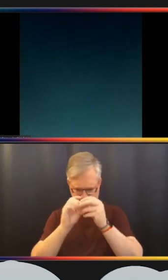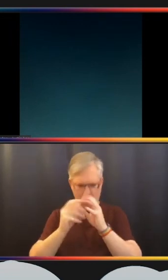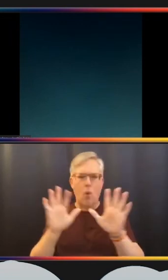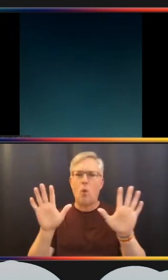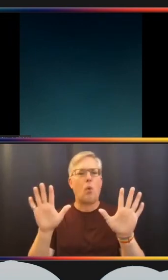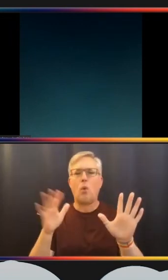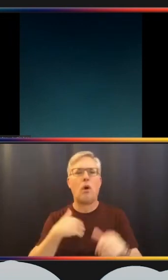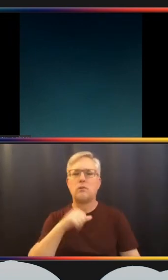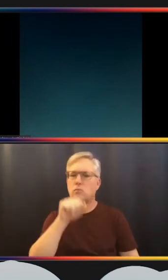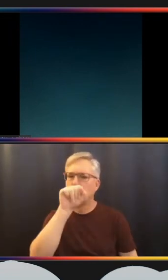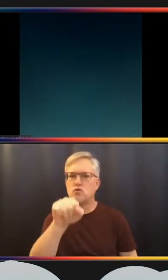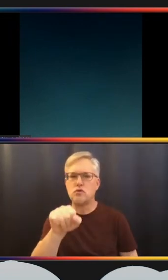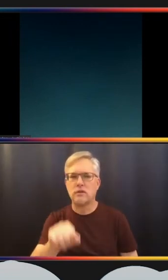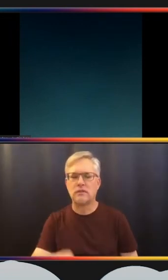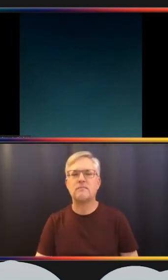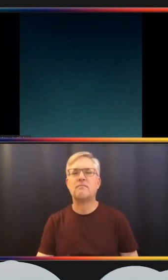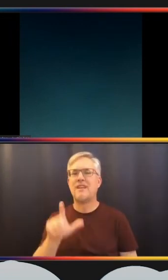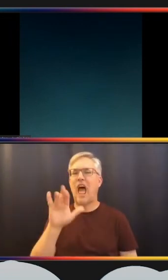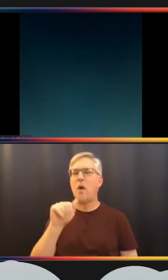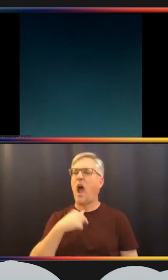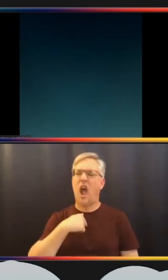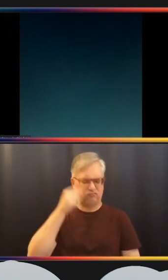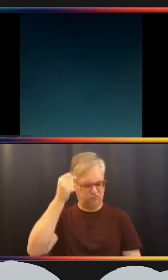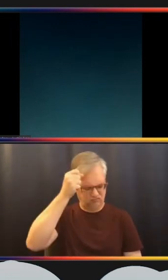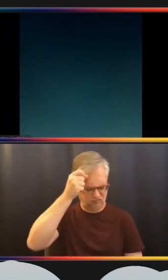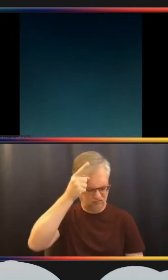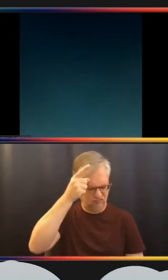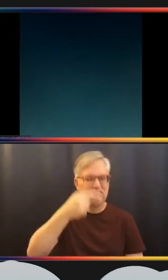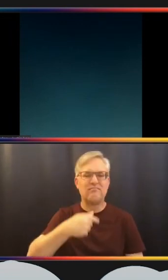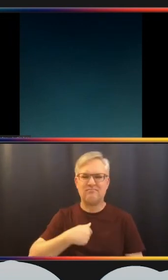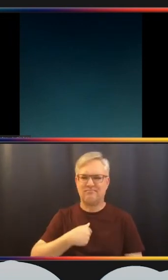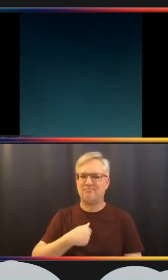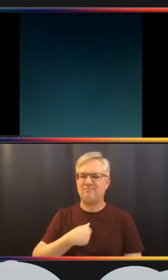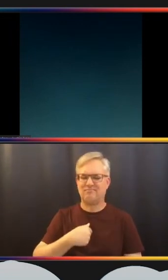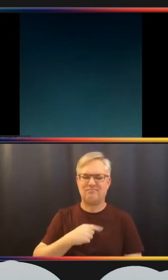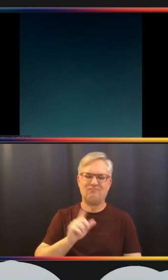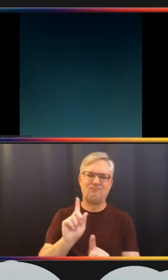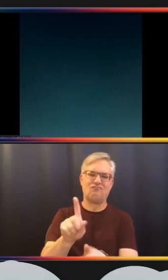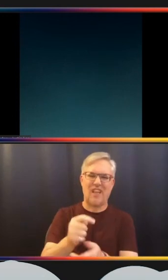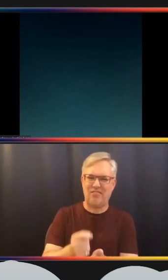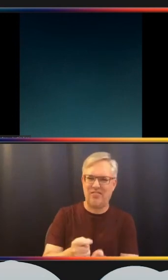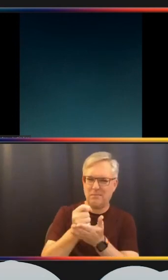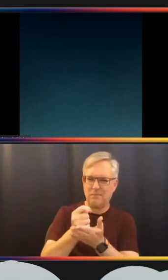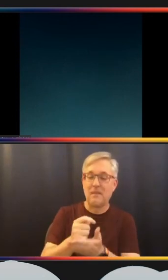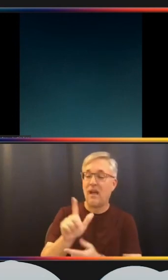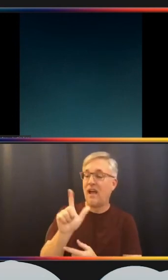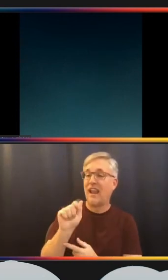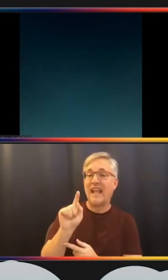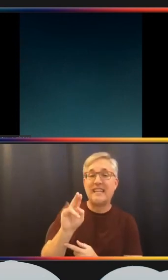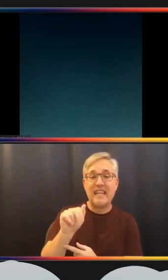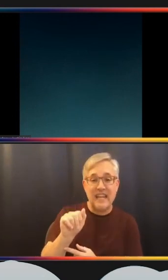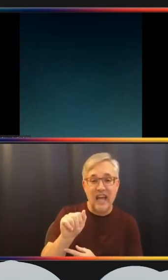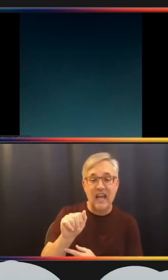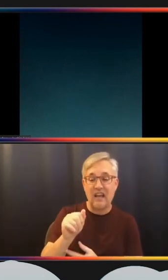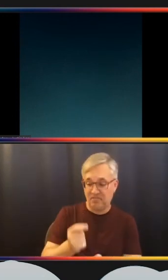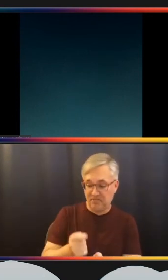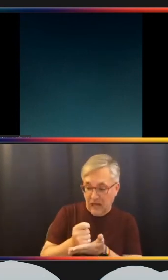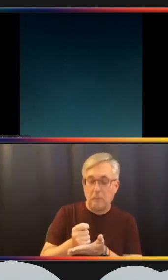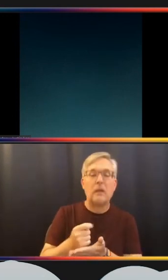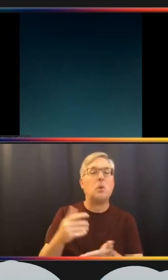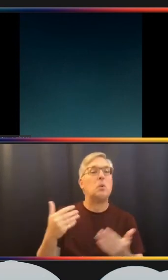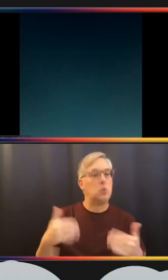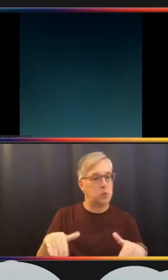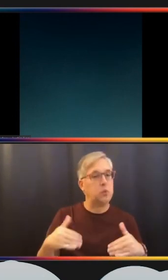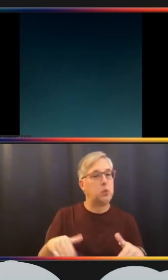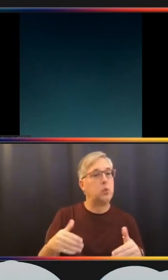it. No, I get you. Like, I'm currently going through therapy, and being Latina and just dealing with that, it's a lot. It's some